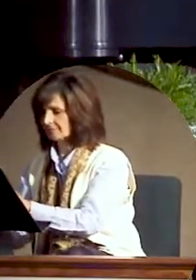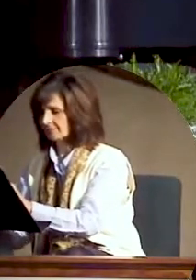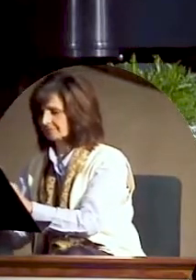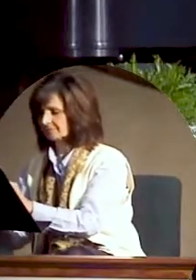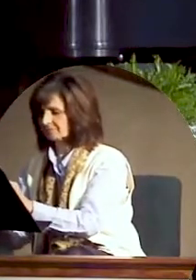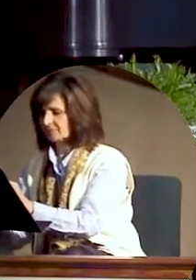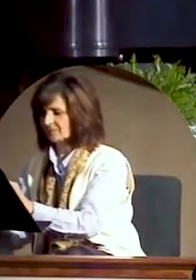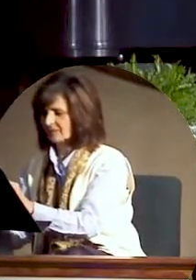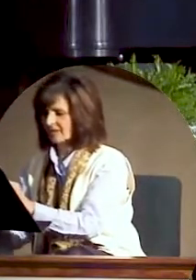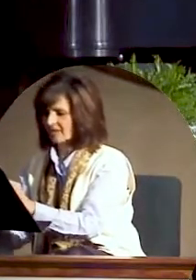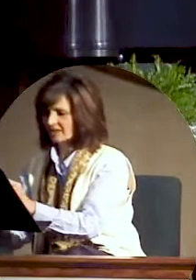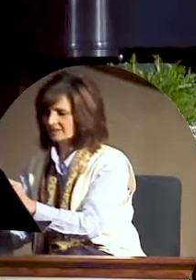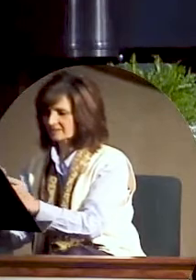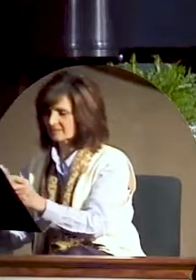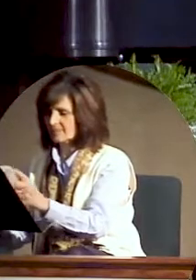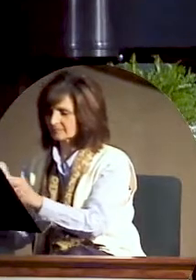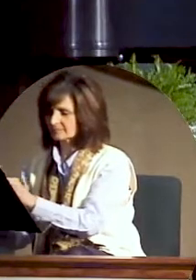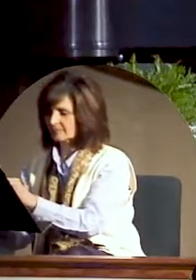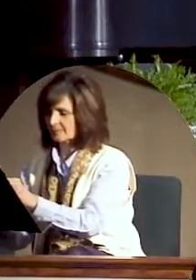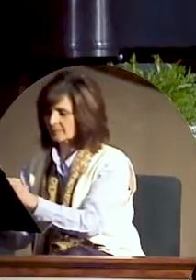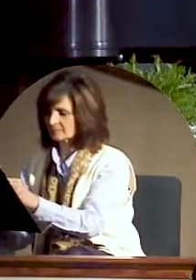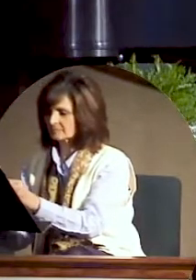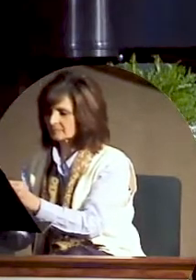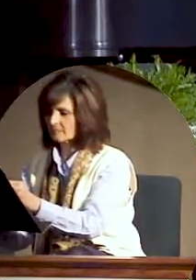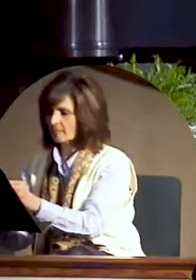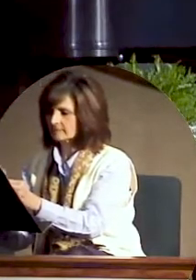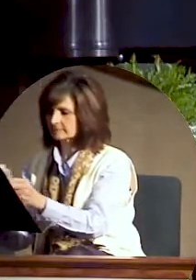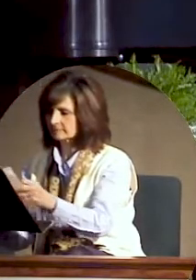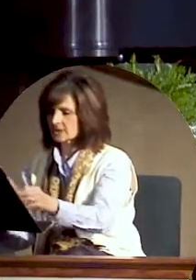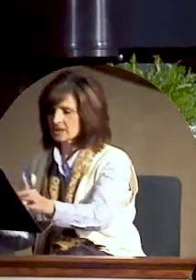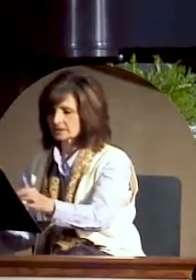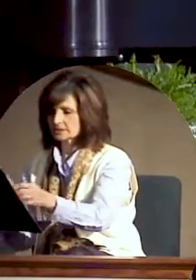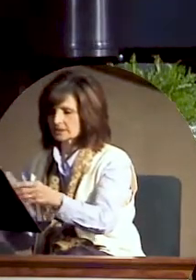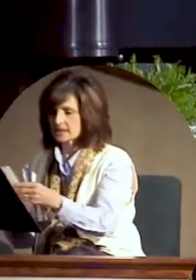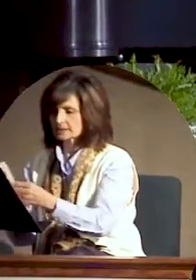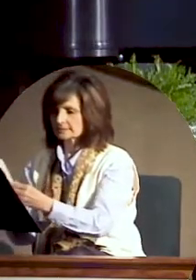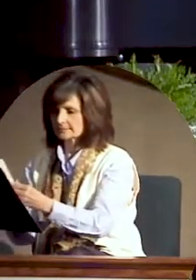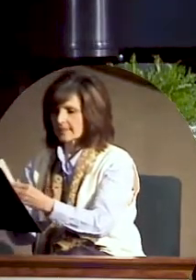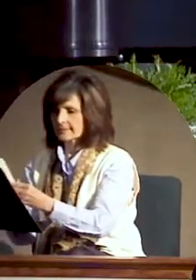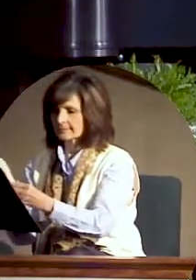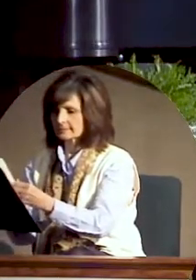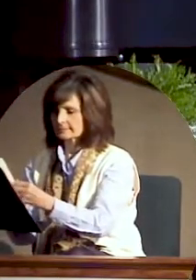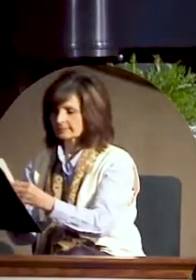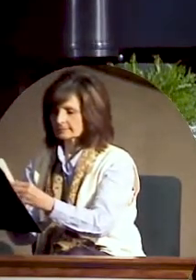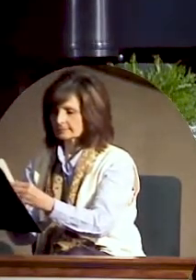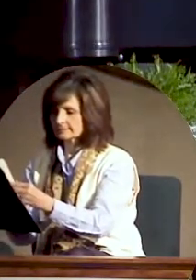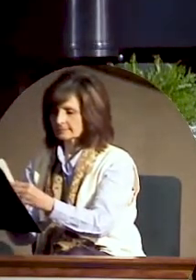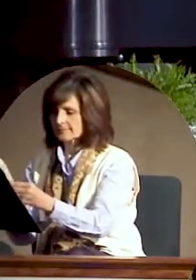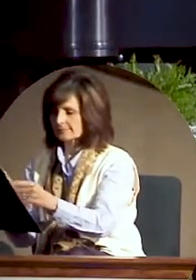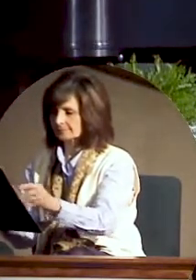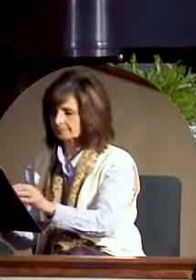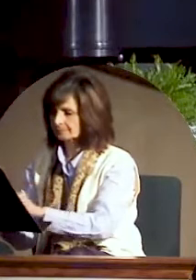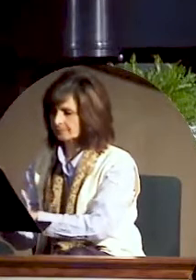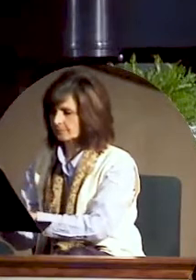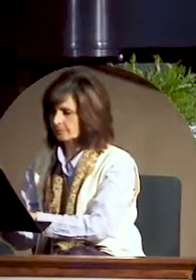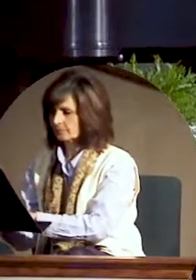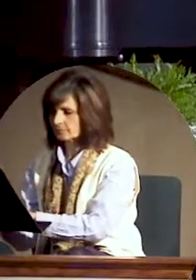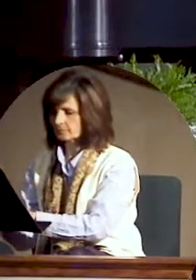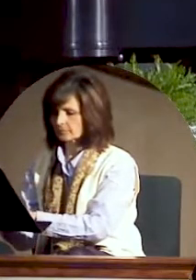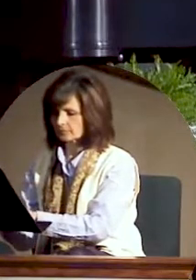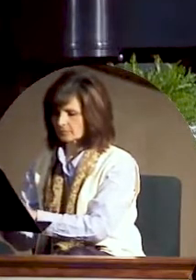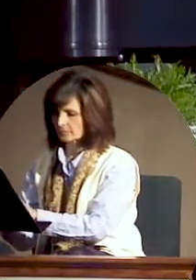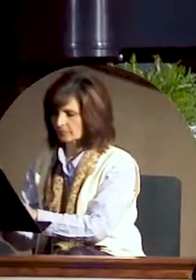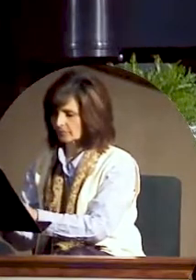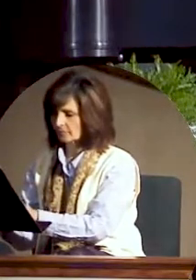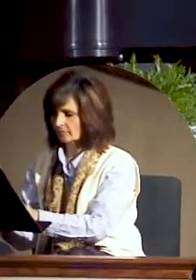me to death. I want to read the first four verses of this chapter, and then if you will, leave your Bibles open. We're going to look at